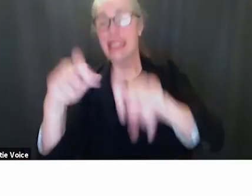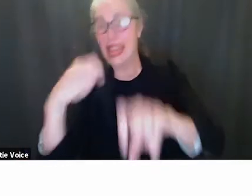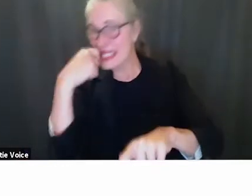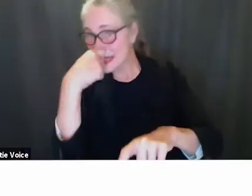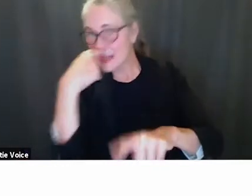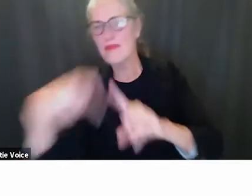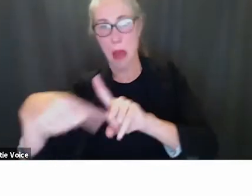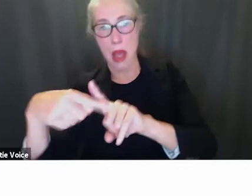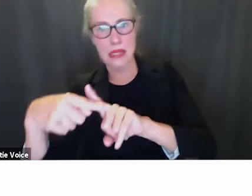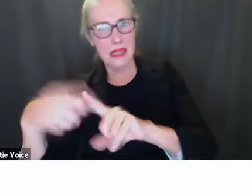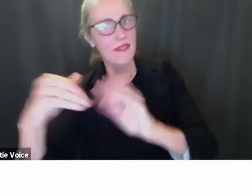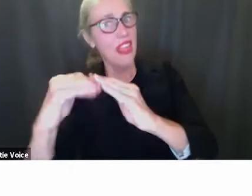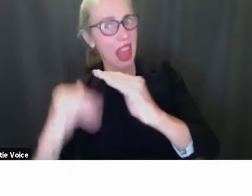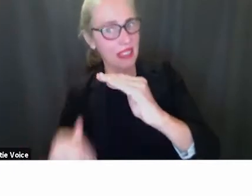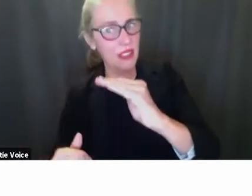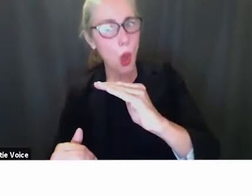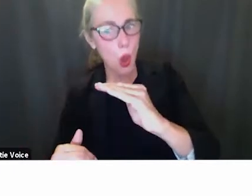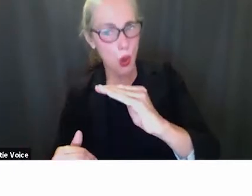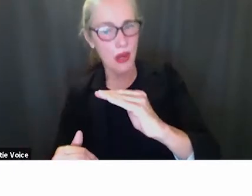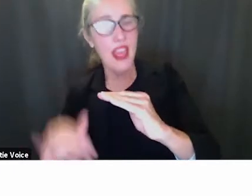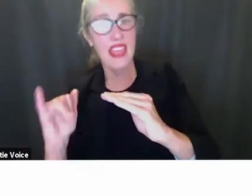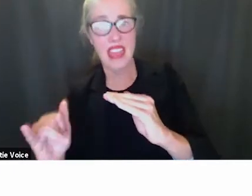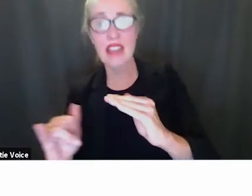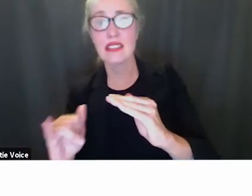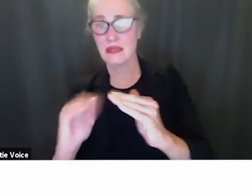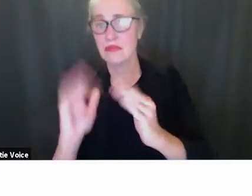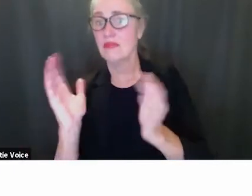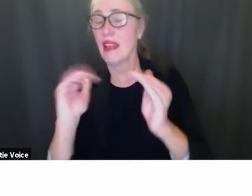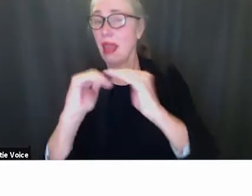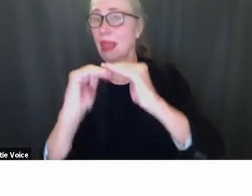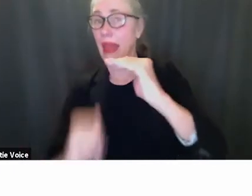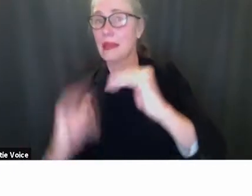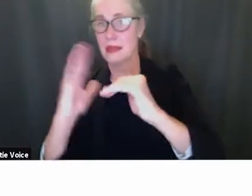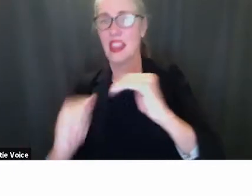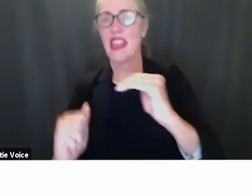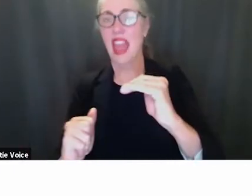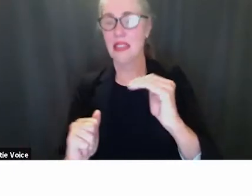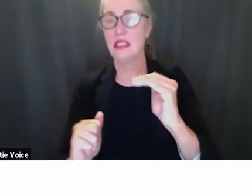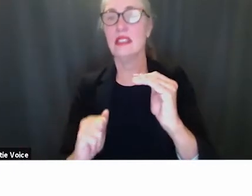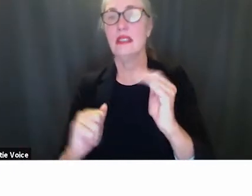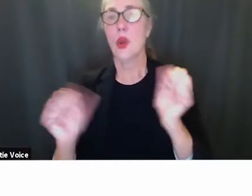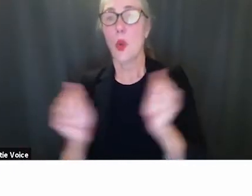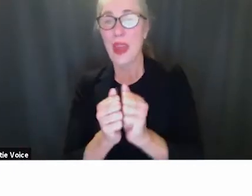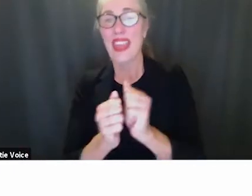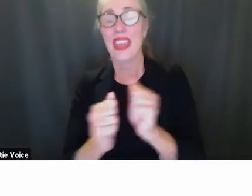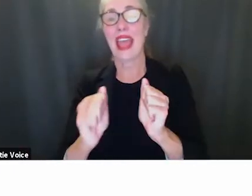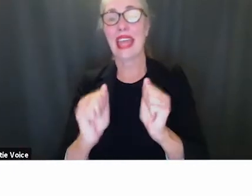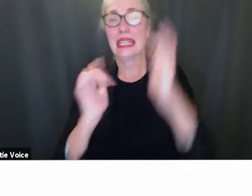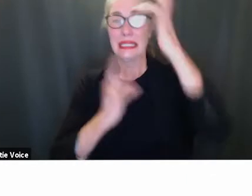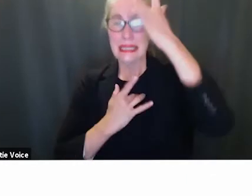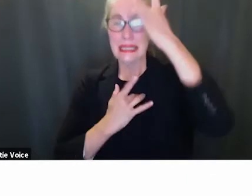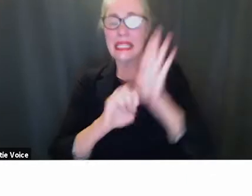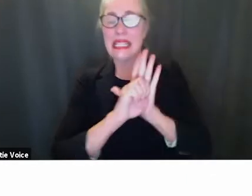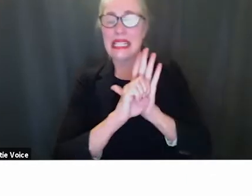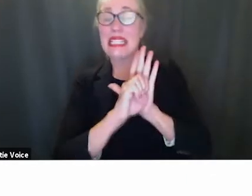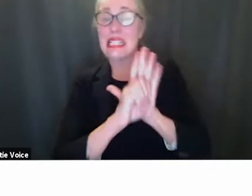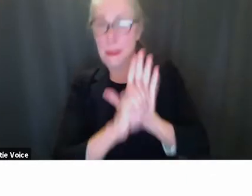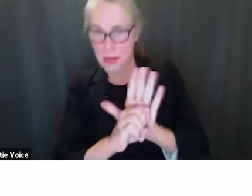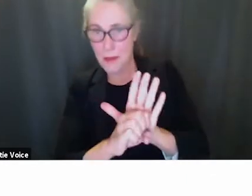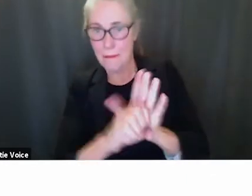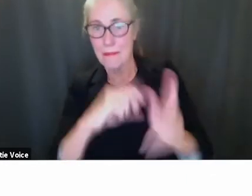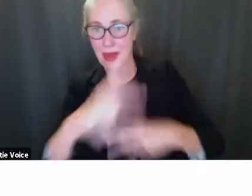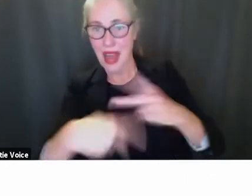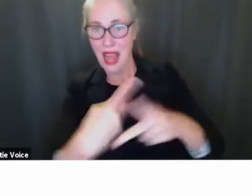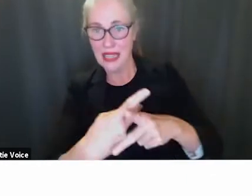rate is. So 11 students, and that was the purpose of doing surveillance testing, was